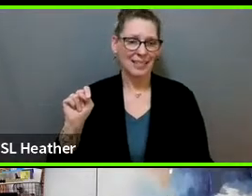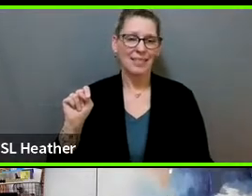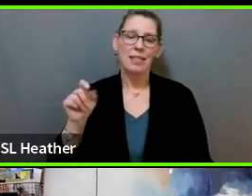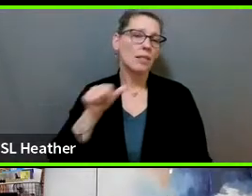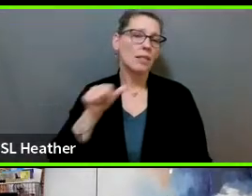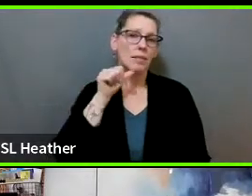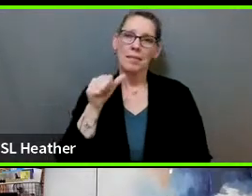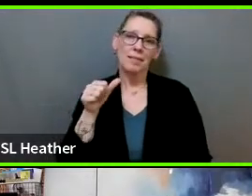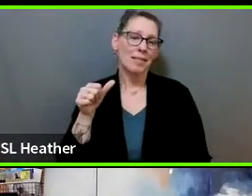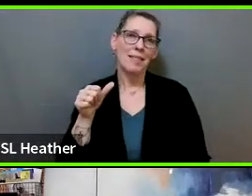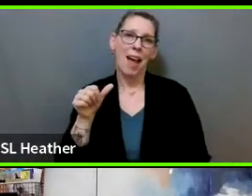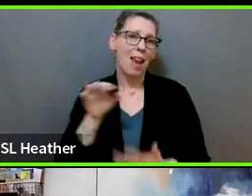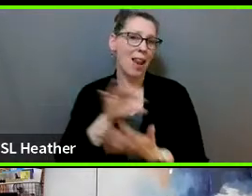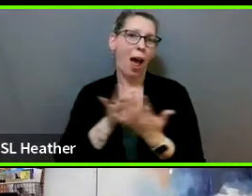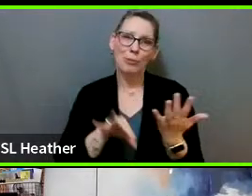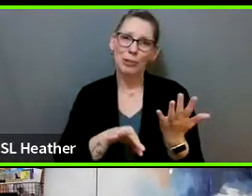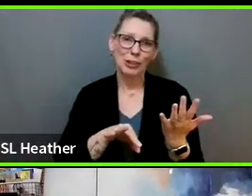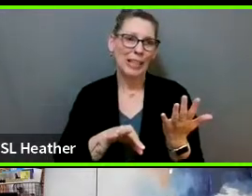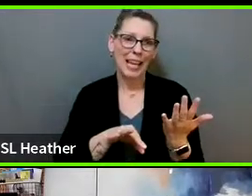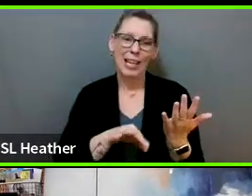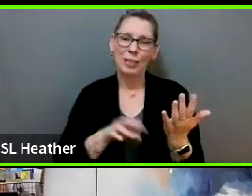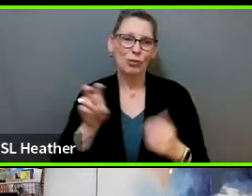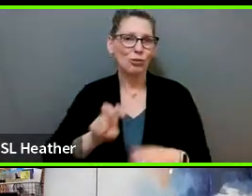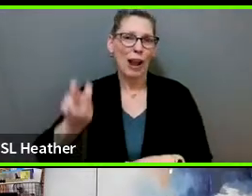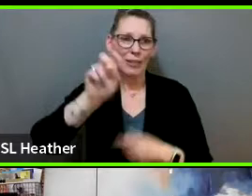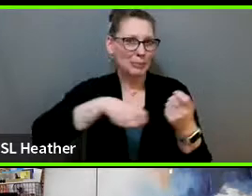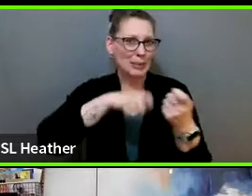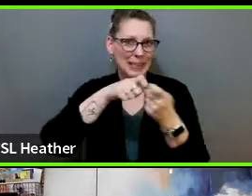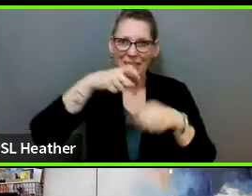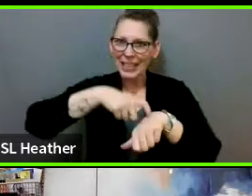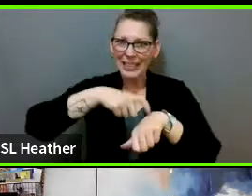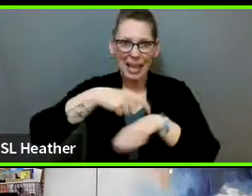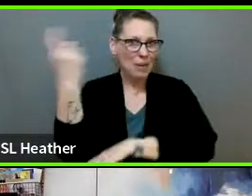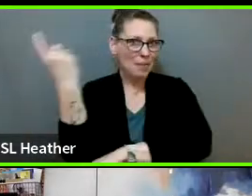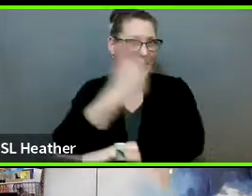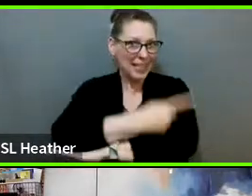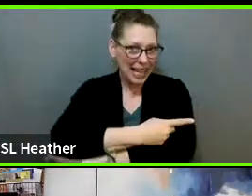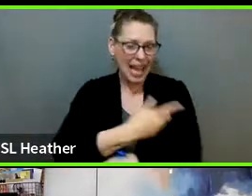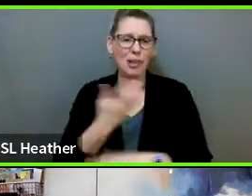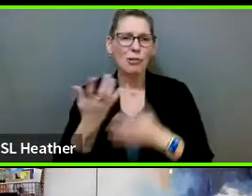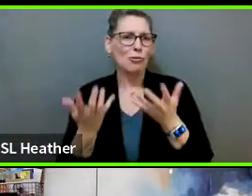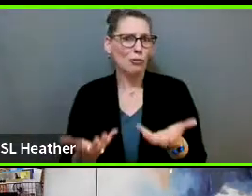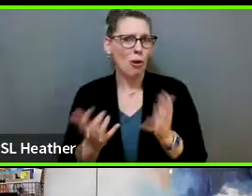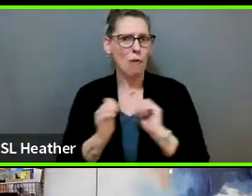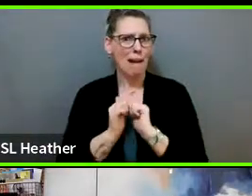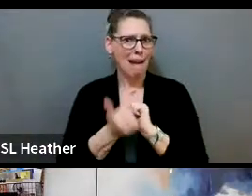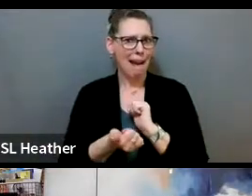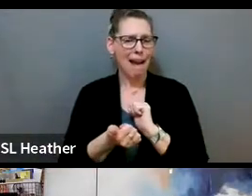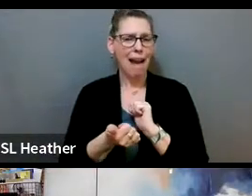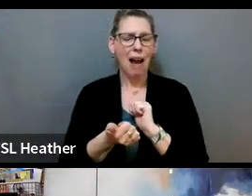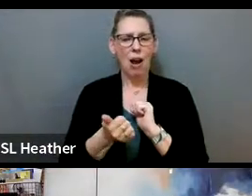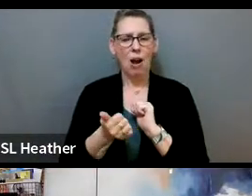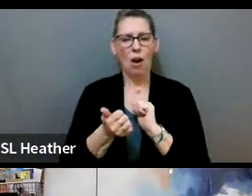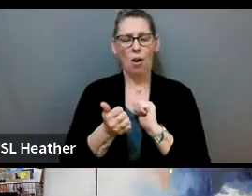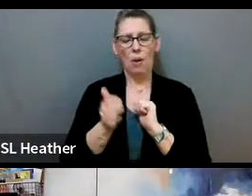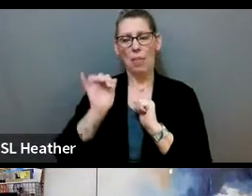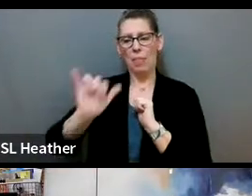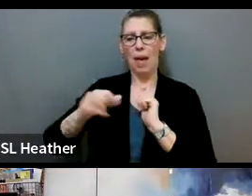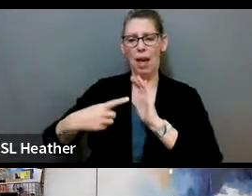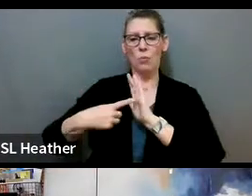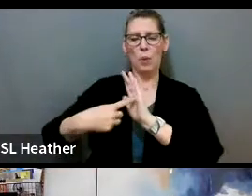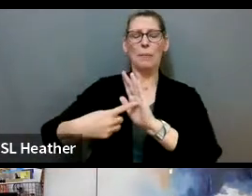an option not to travel at certain times of the day. And so I think how that is represented